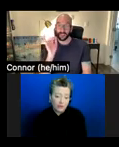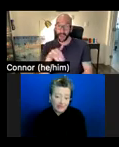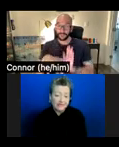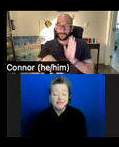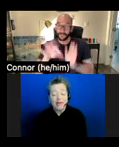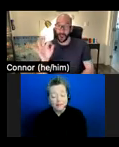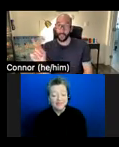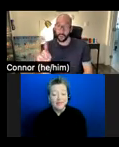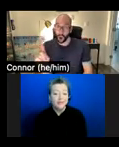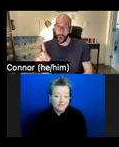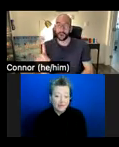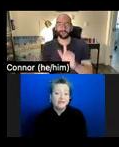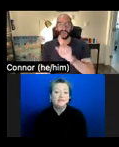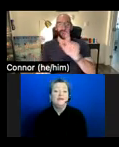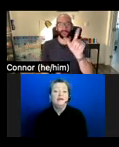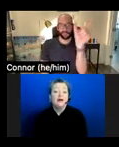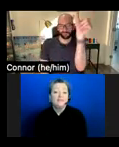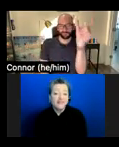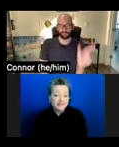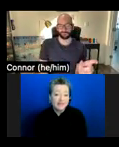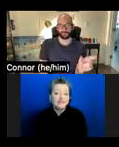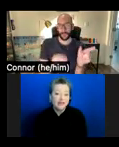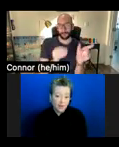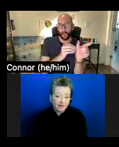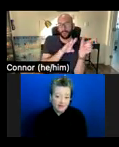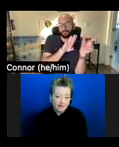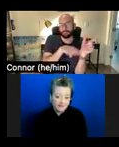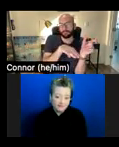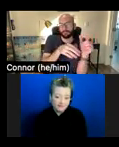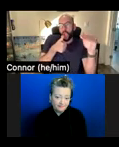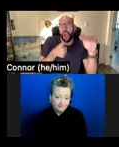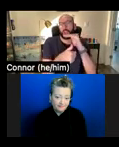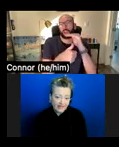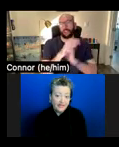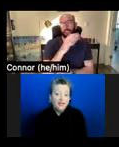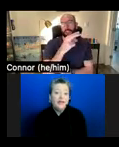community agreements, empathy, respect, safe space, and whatnot.